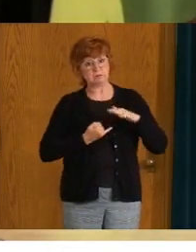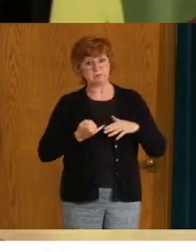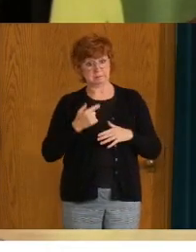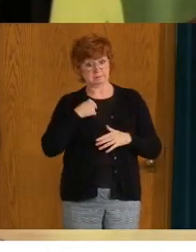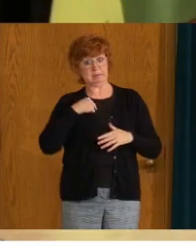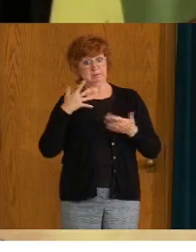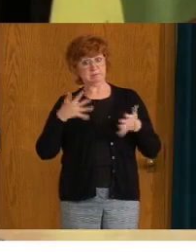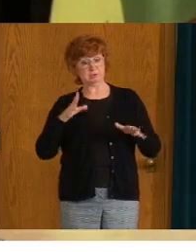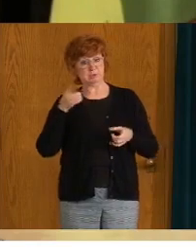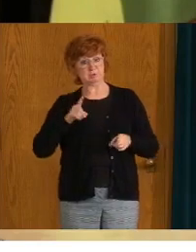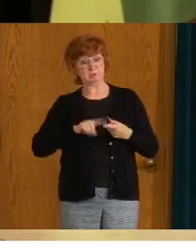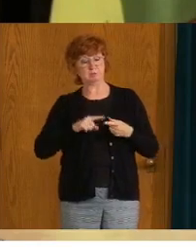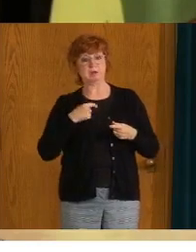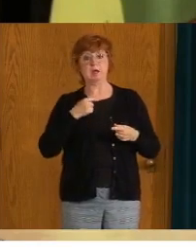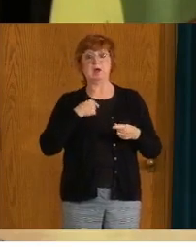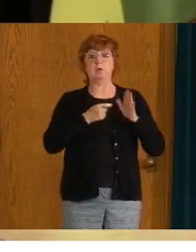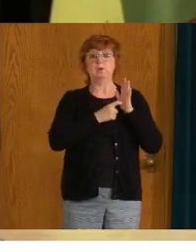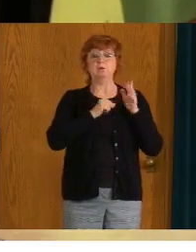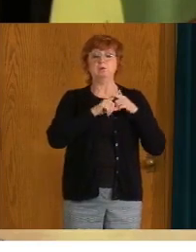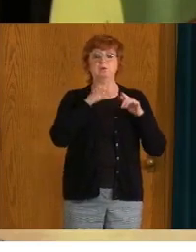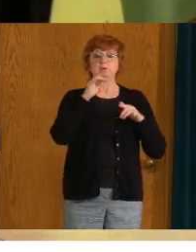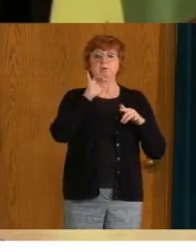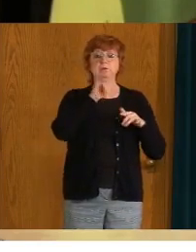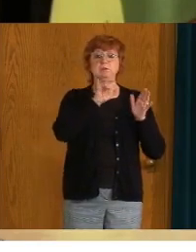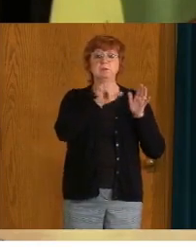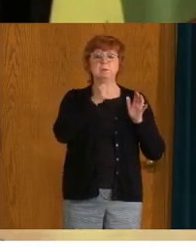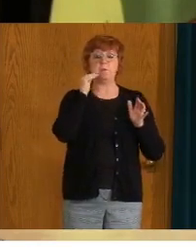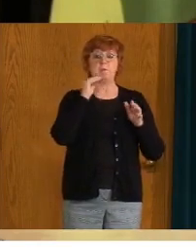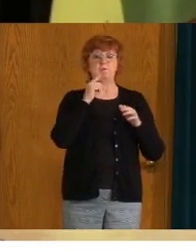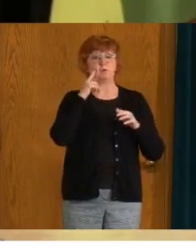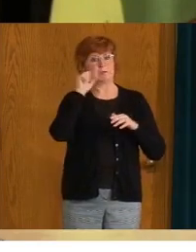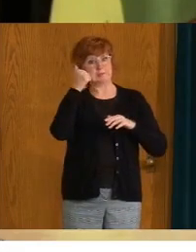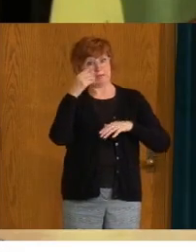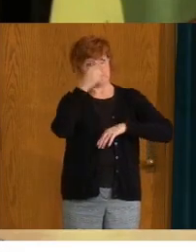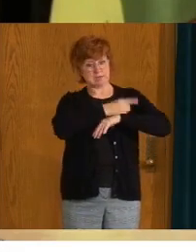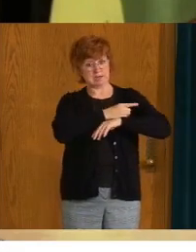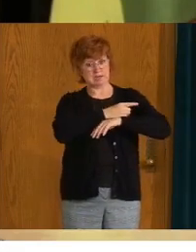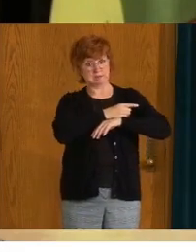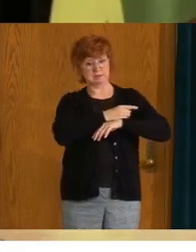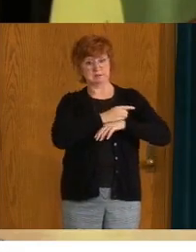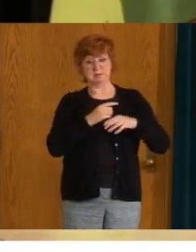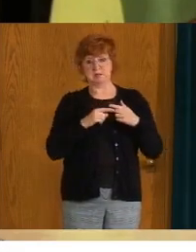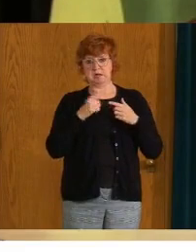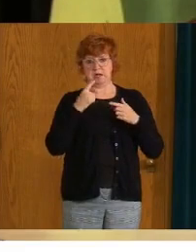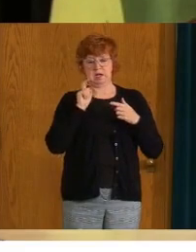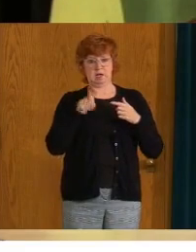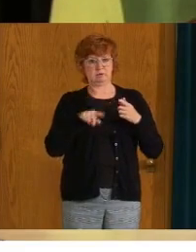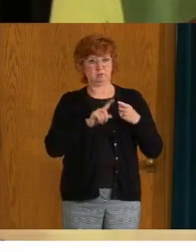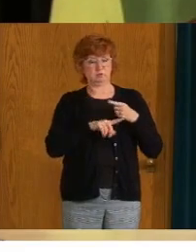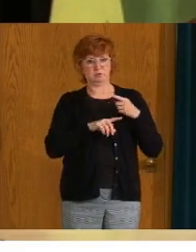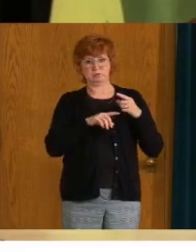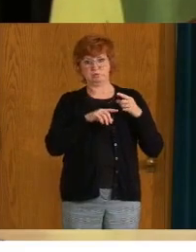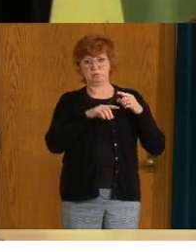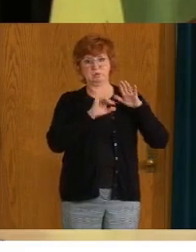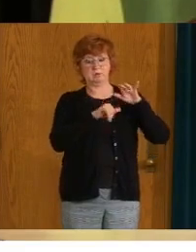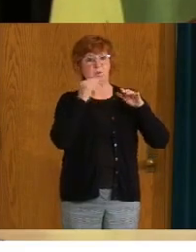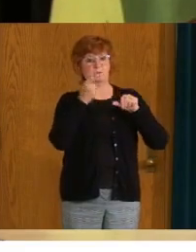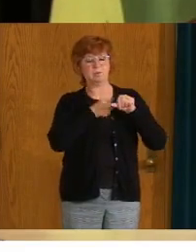the 10 days that I was required to self-isolate. Some people don't have that option. My wife, for example, didn't have that option.